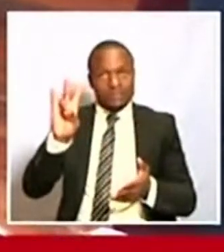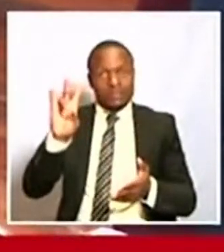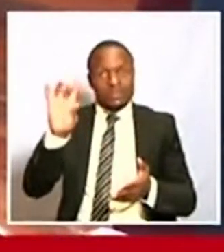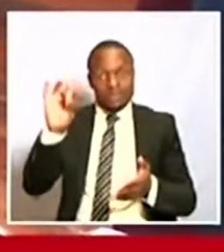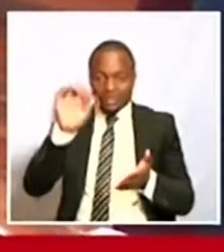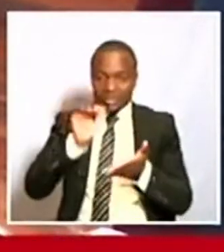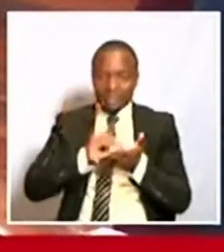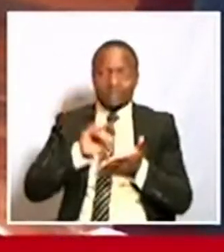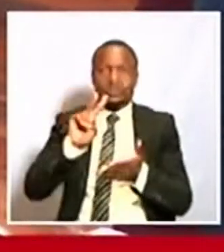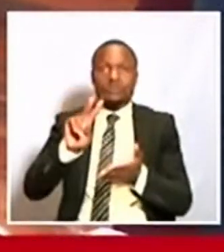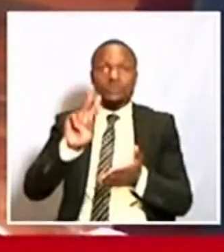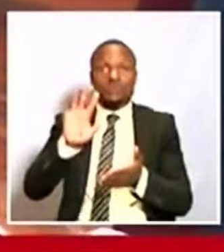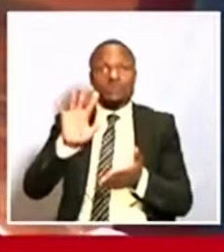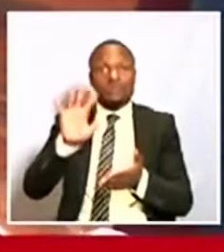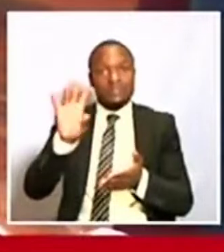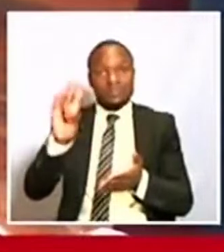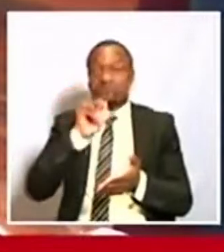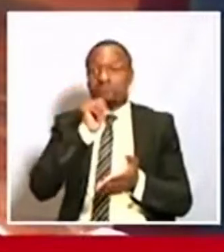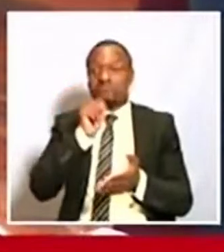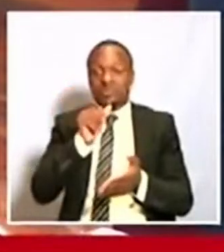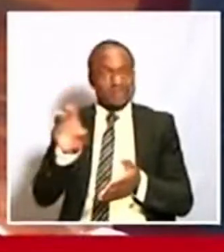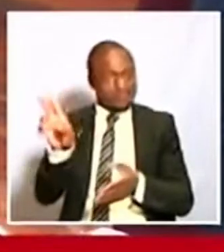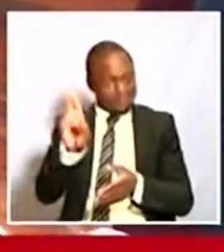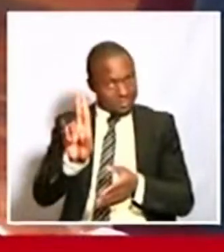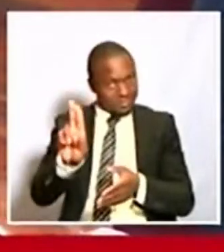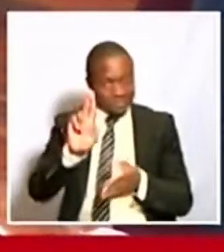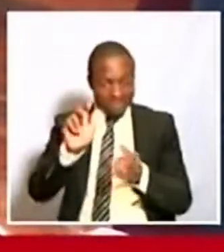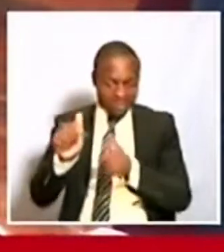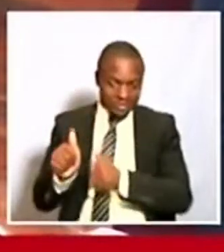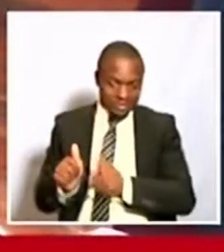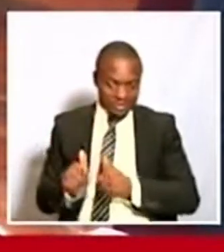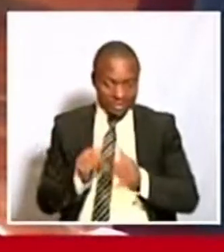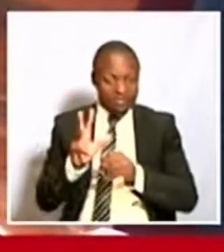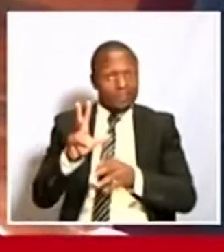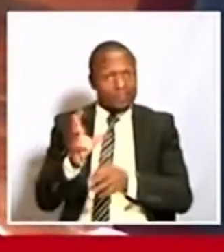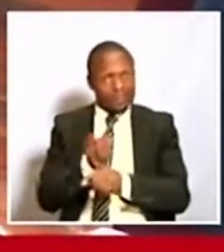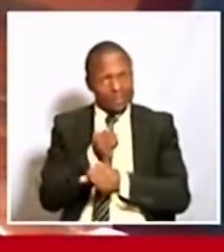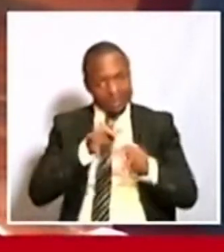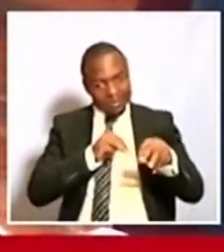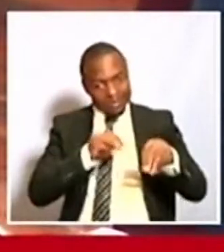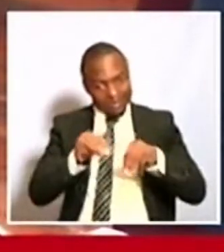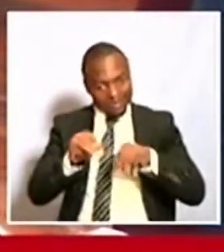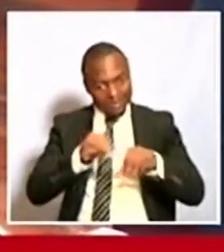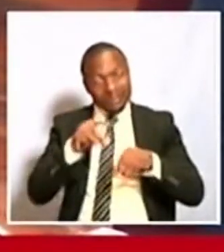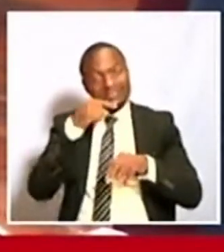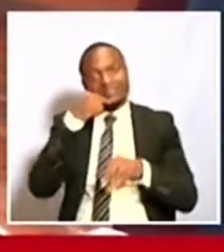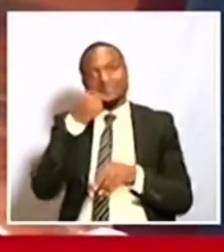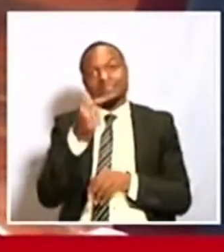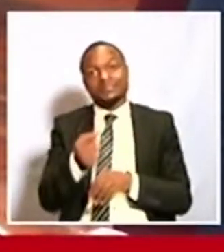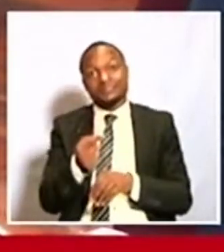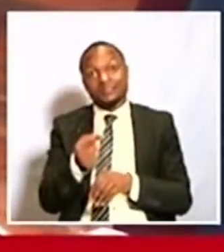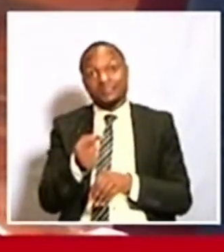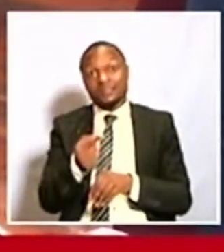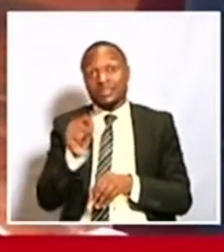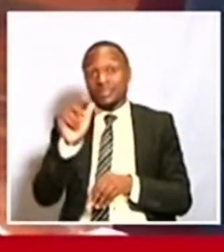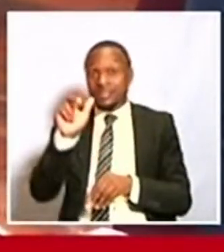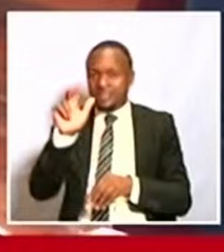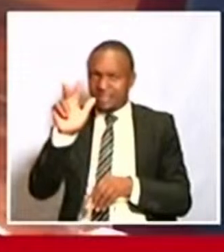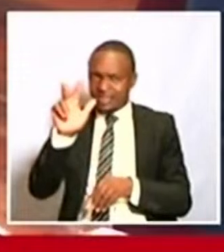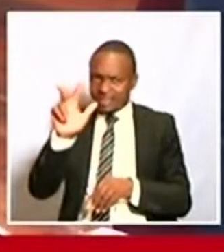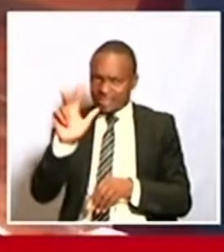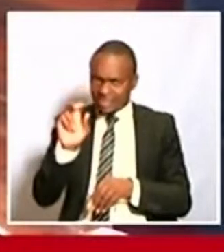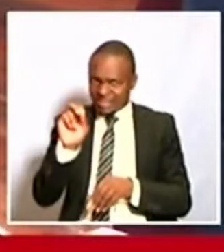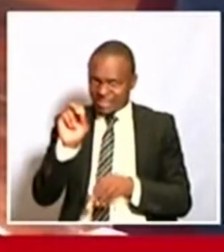21,478,257 was not spent. Action taken, Chair, is that management wishes to state that as at